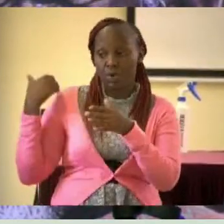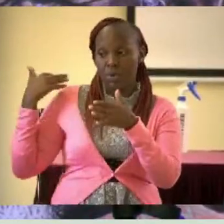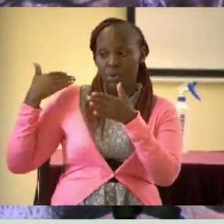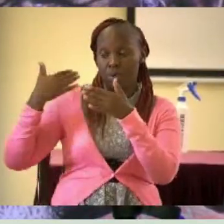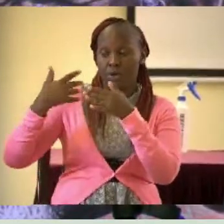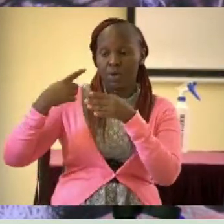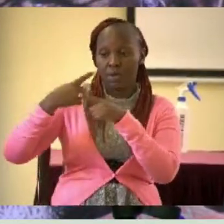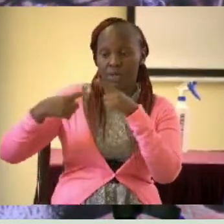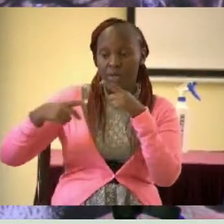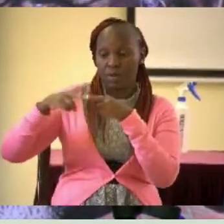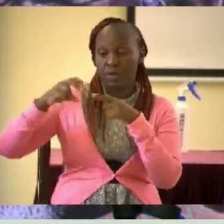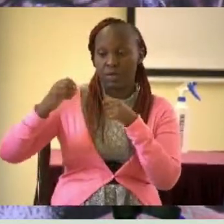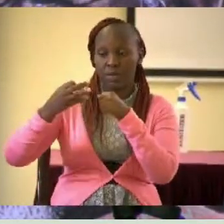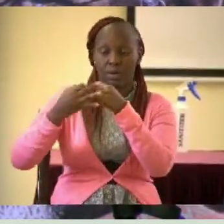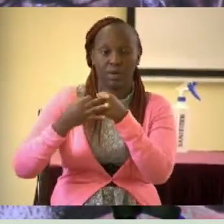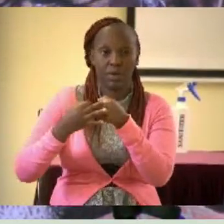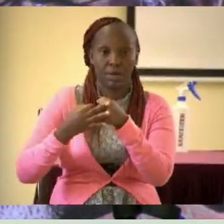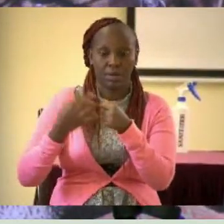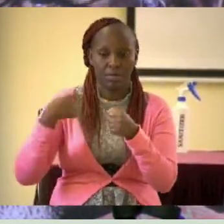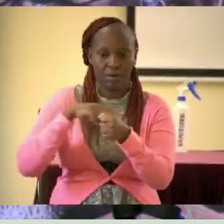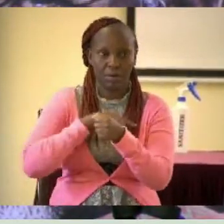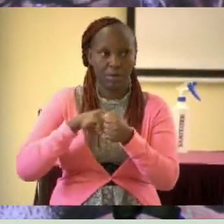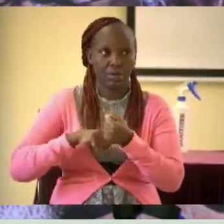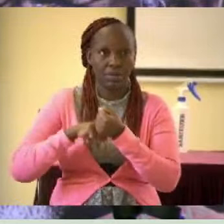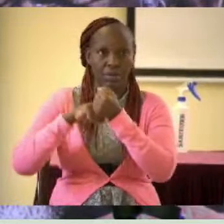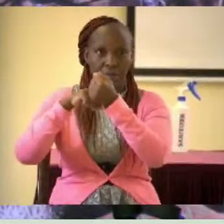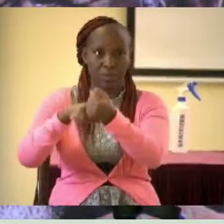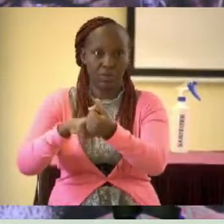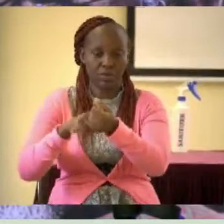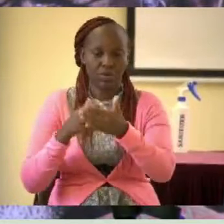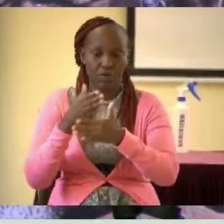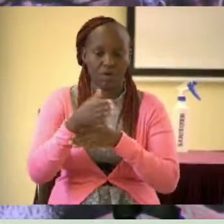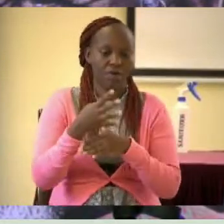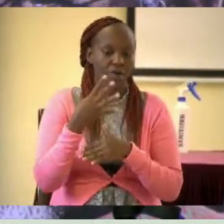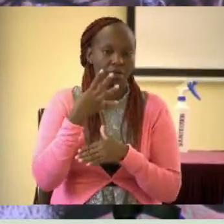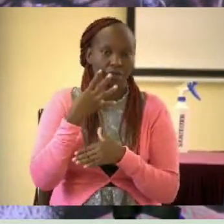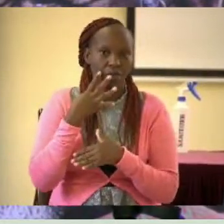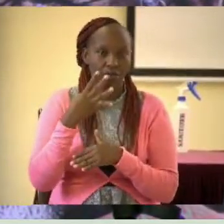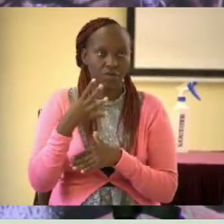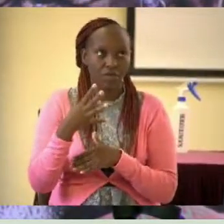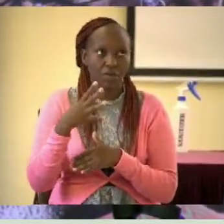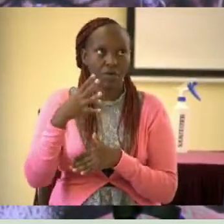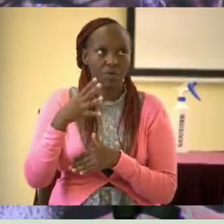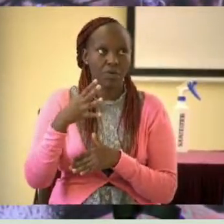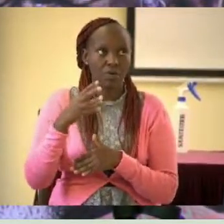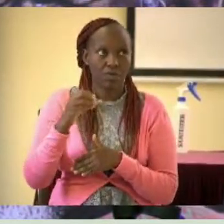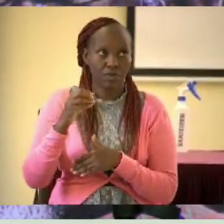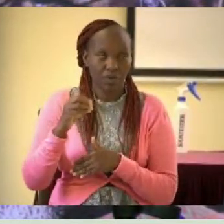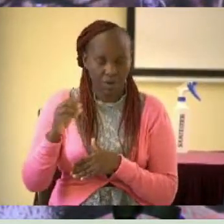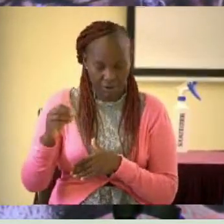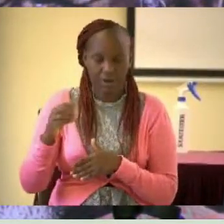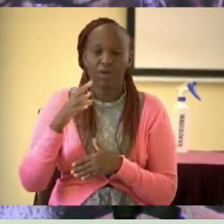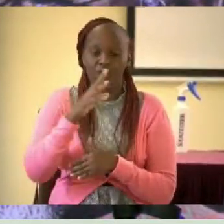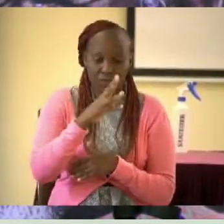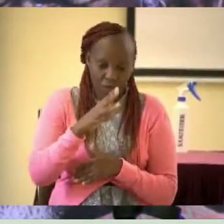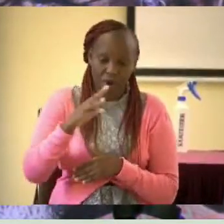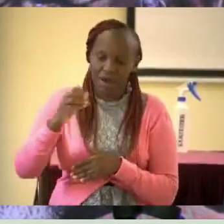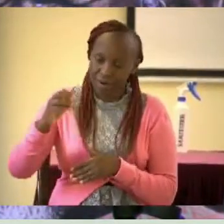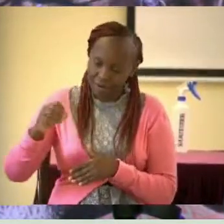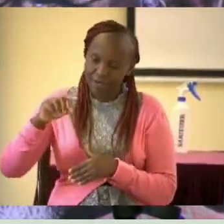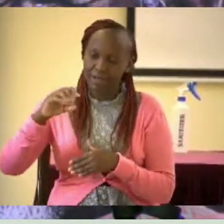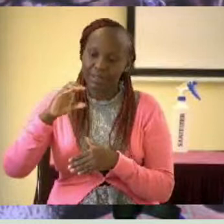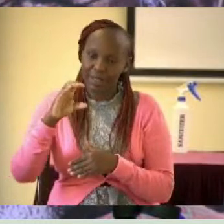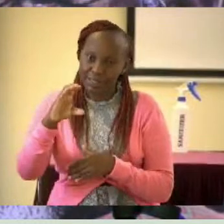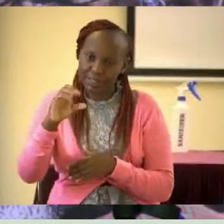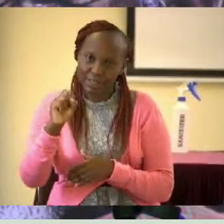2008, we've been able to support over 400 civil society